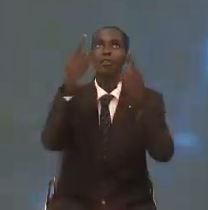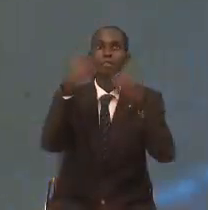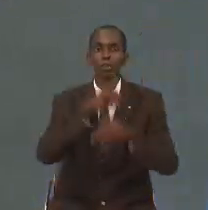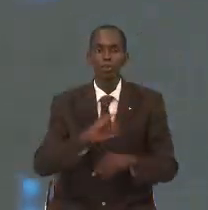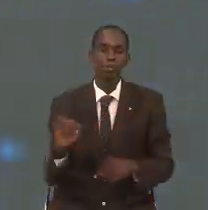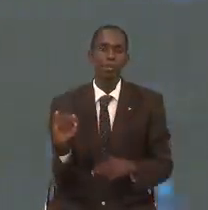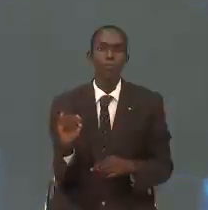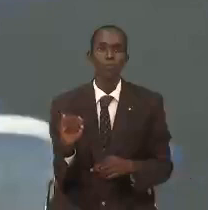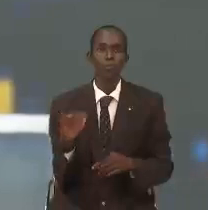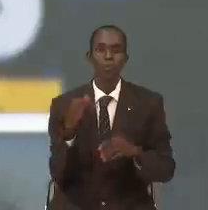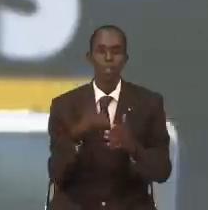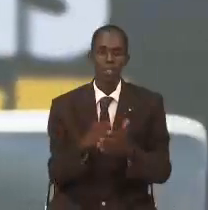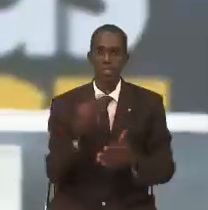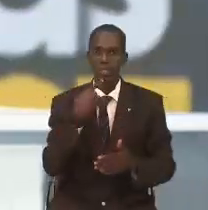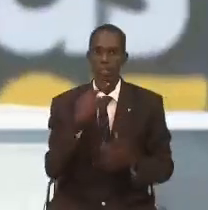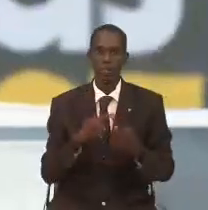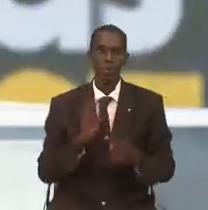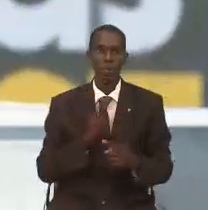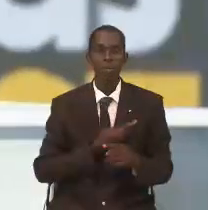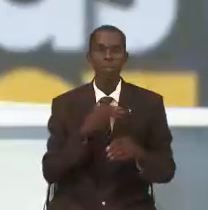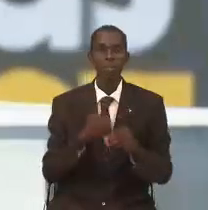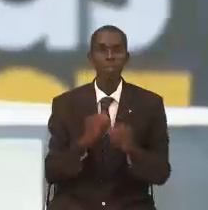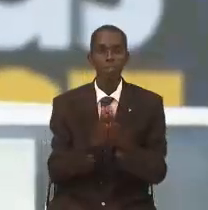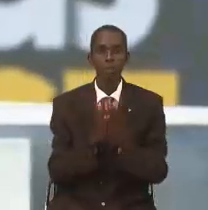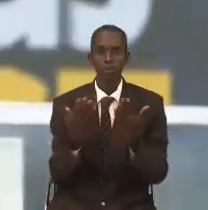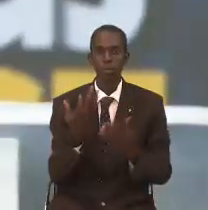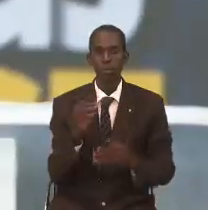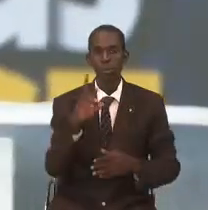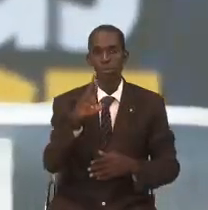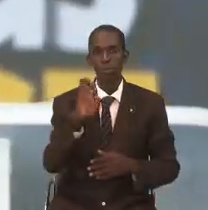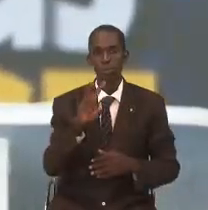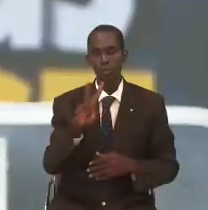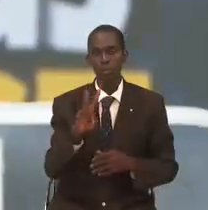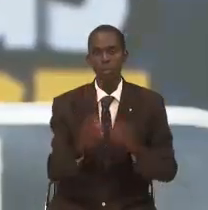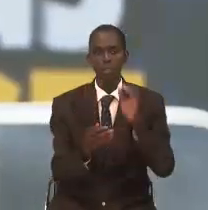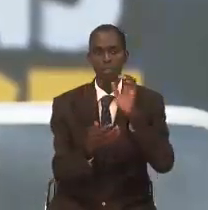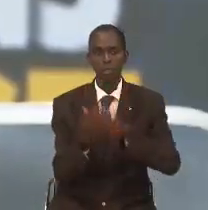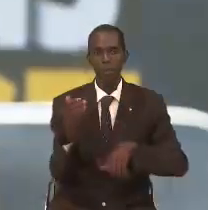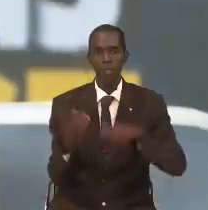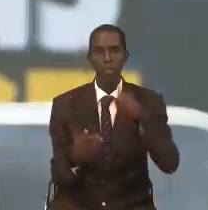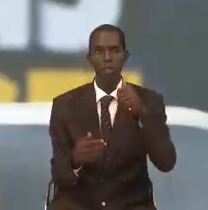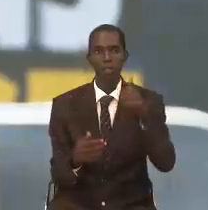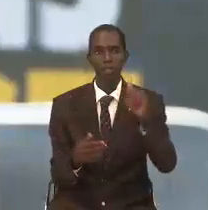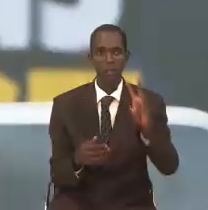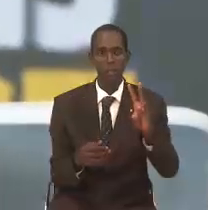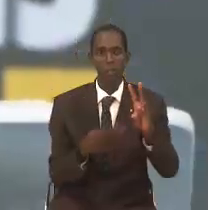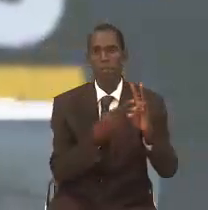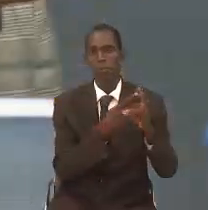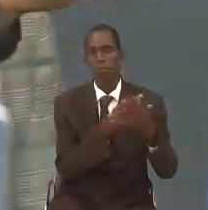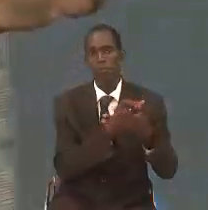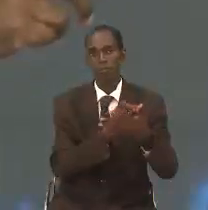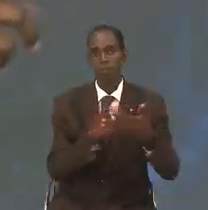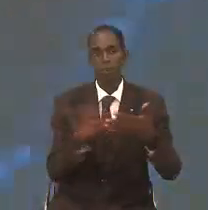he tells us in Revelation chapter 16, and we're reading from verse 15. It